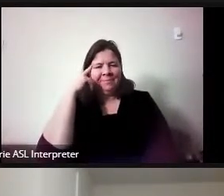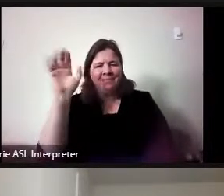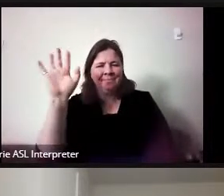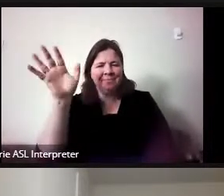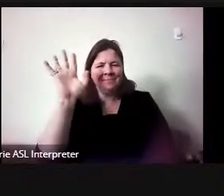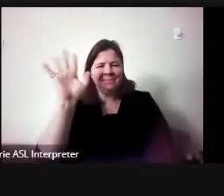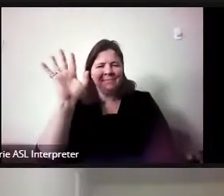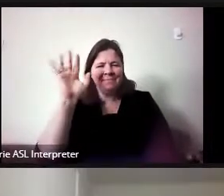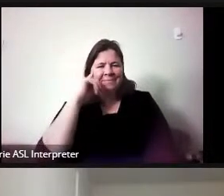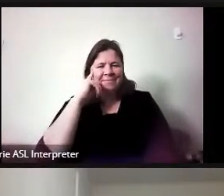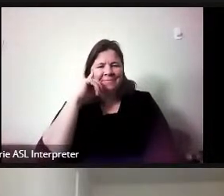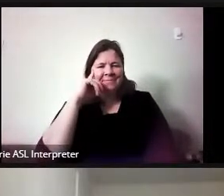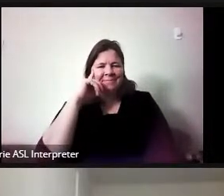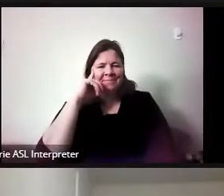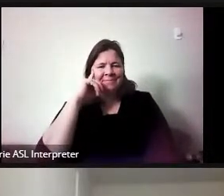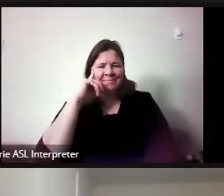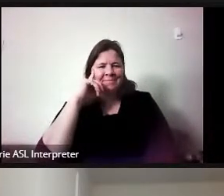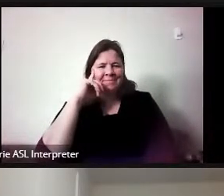Copy.